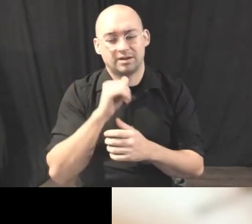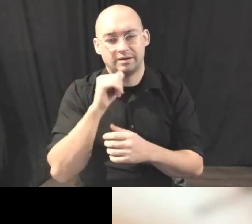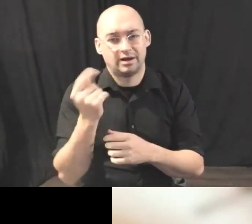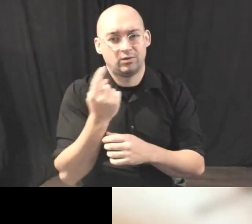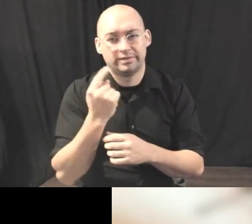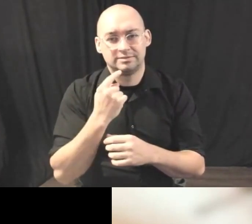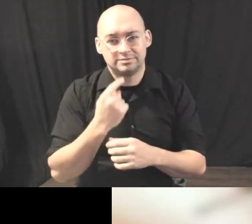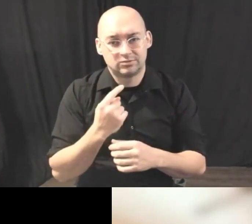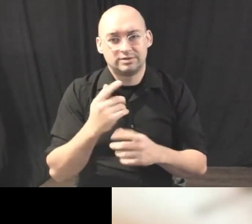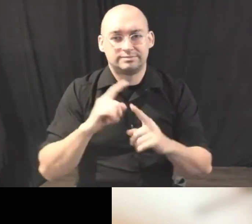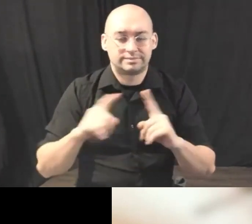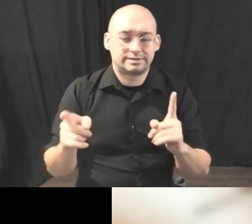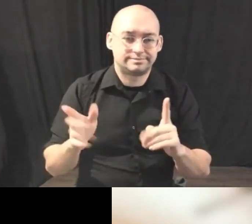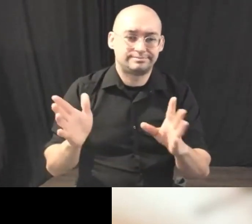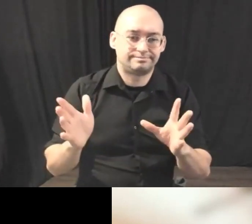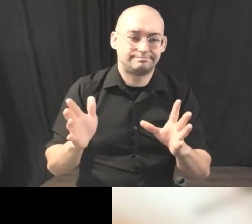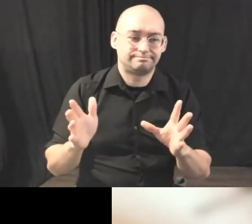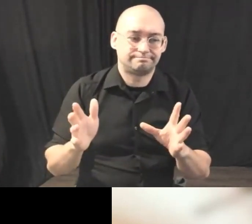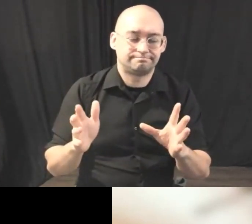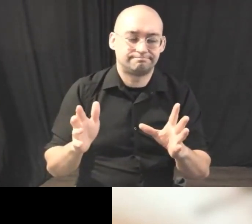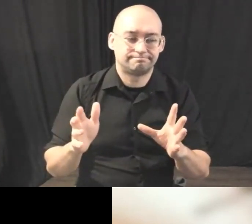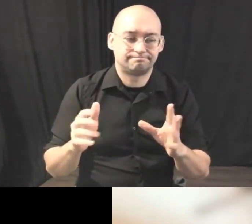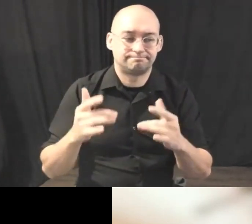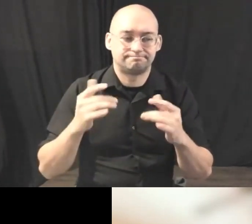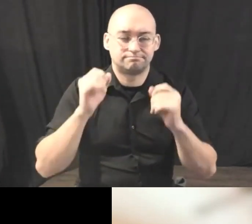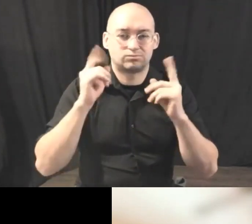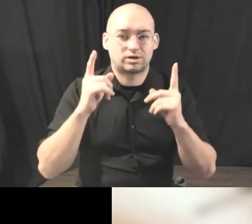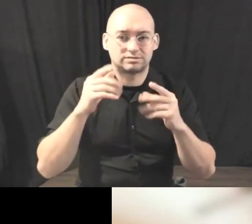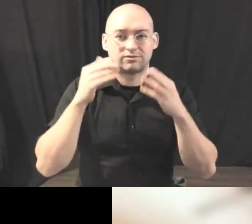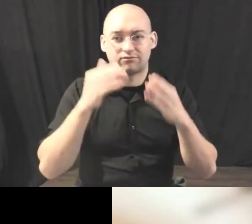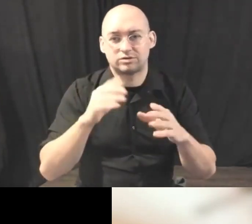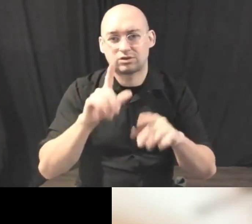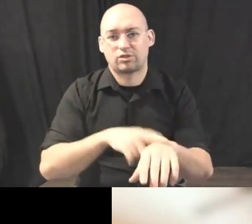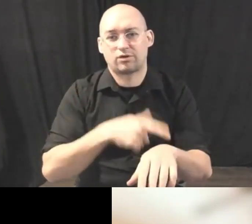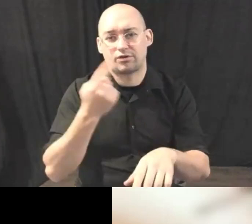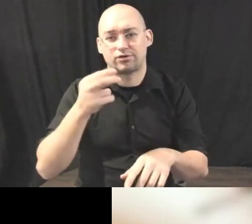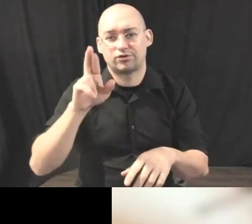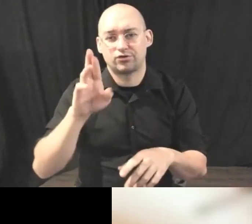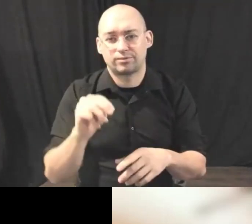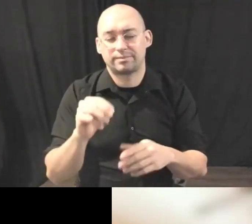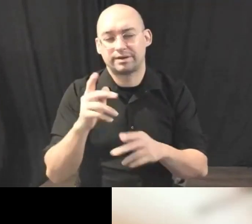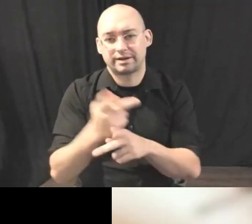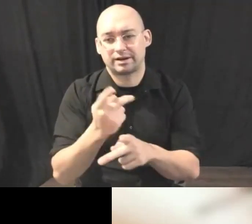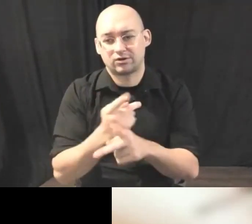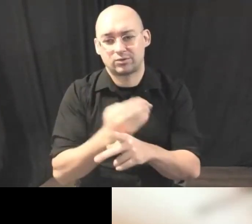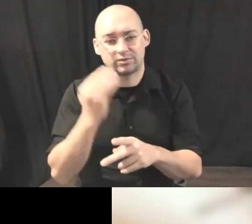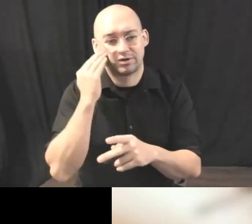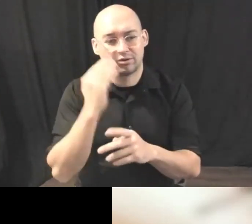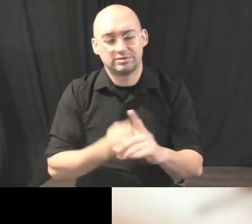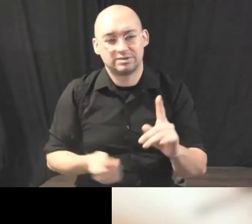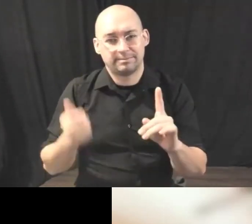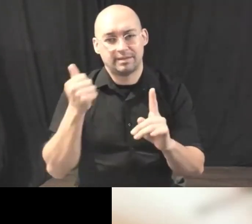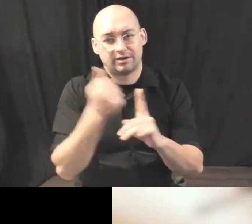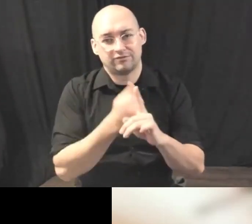surprised, particularly with the focus on long-term care. We know how impactful it's not just